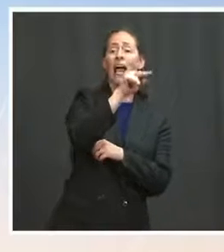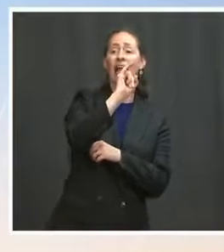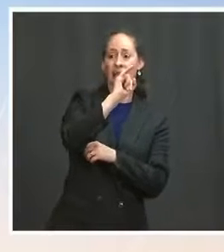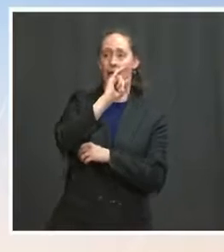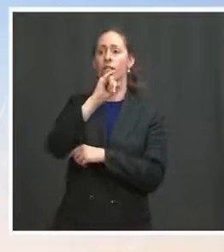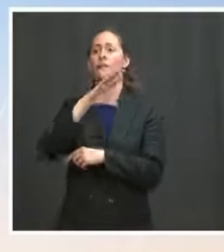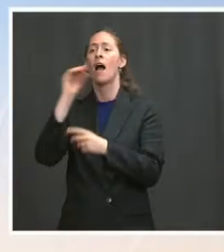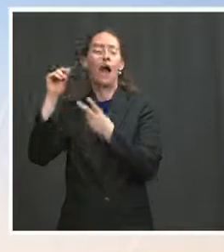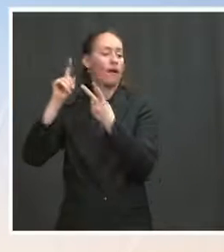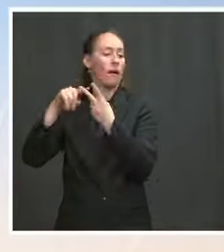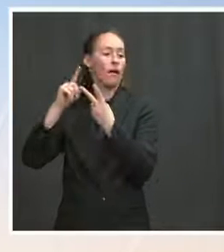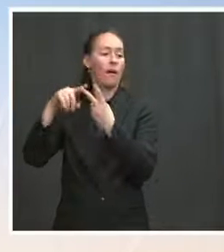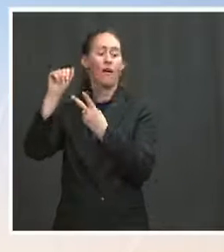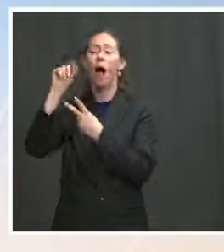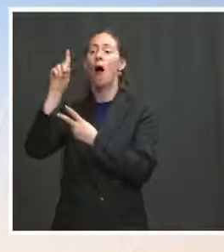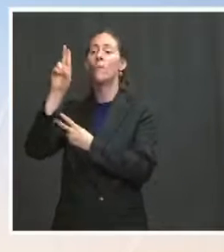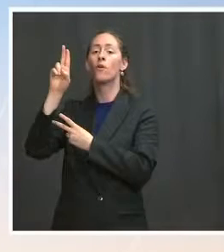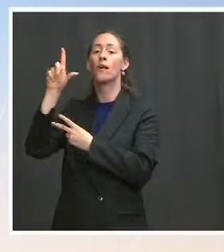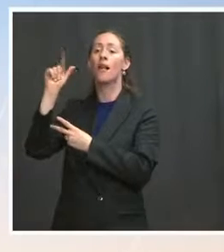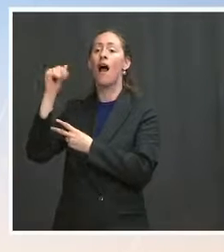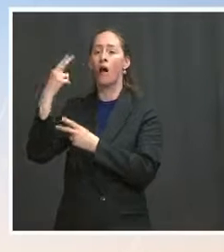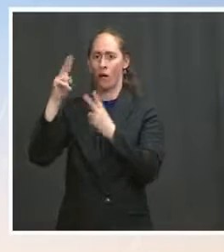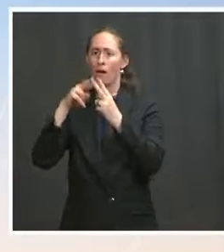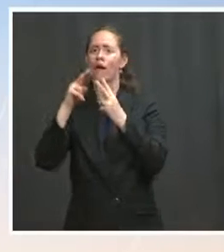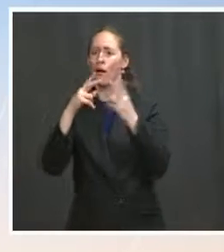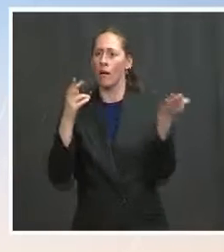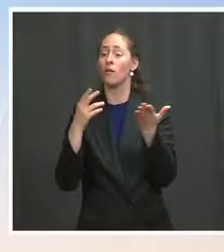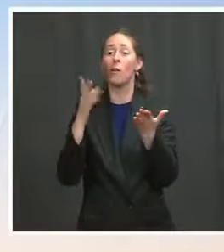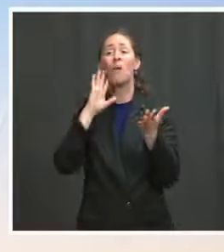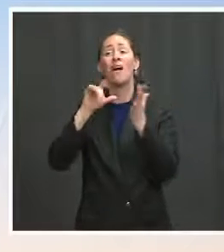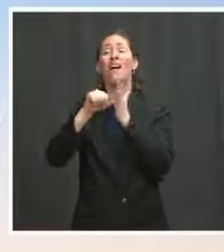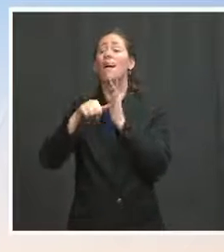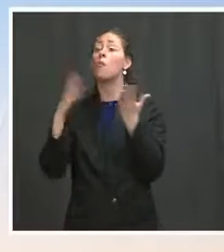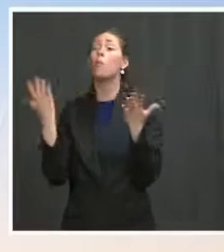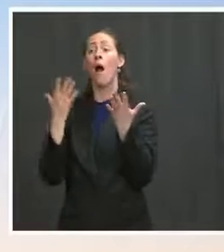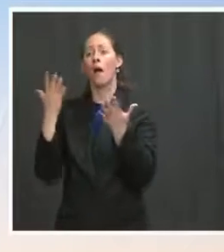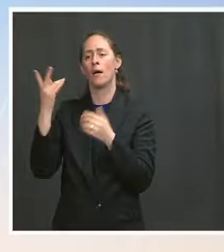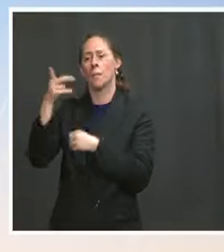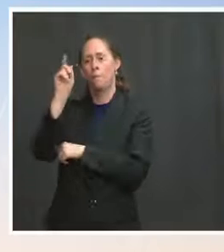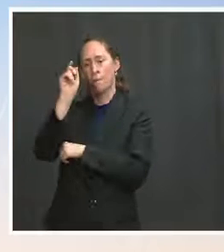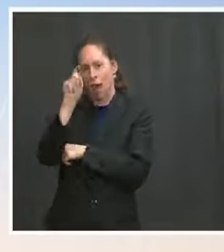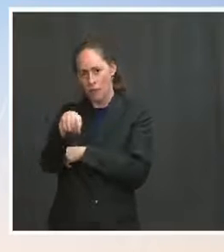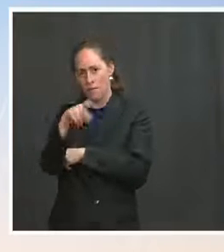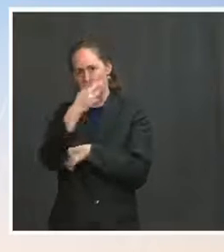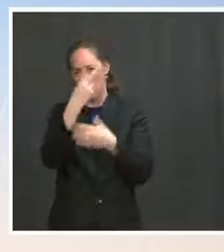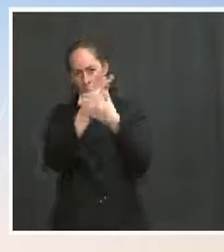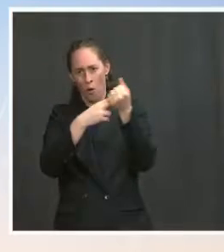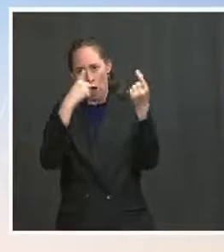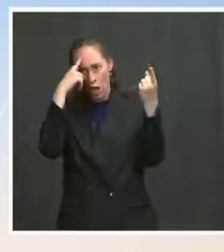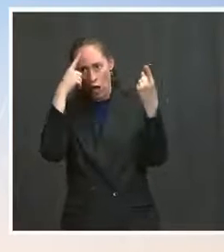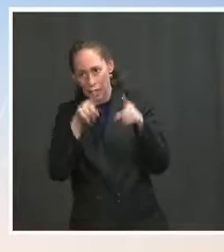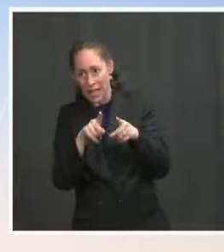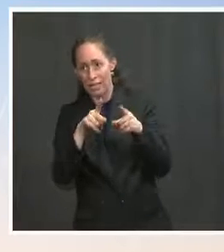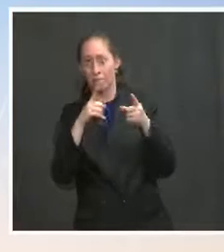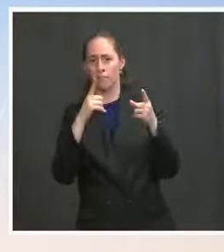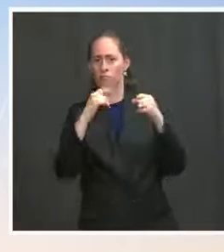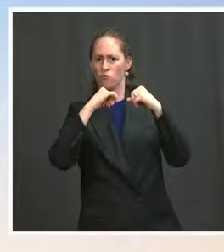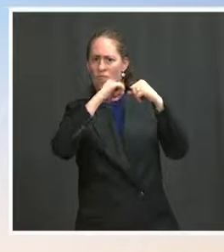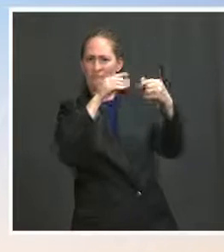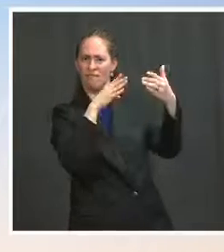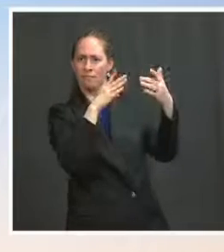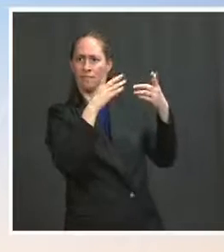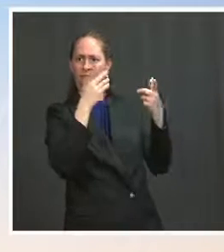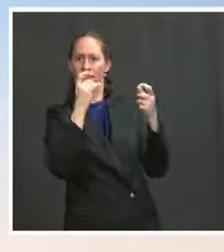important messages he will stress is that they need to have a united front as Afghanistan continues to address security and other challenges.